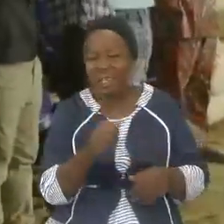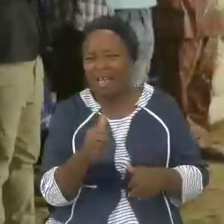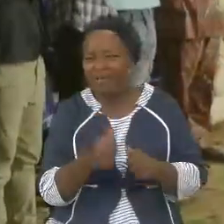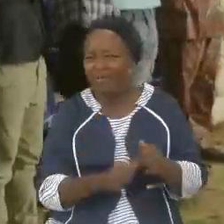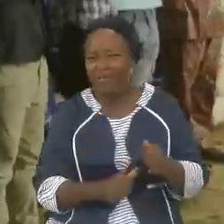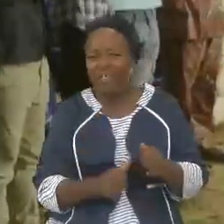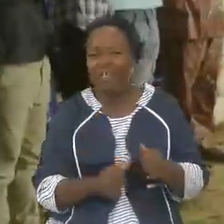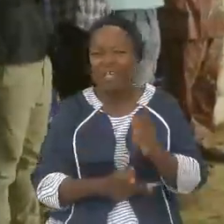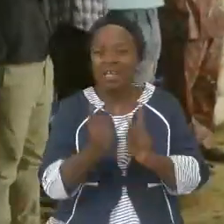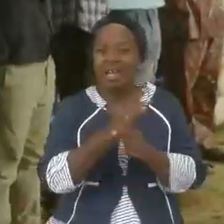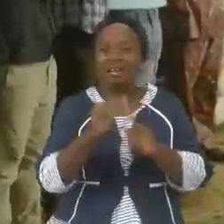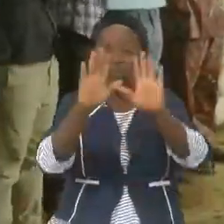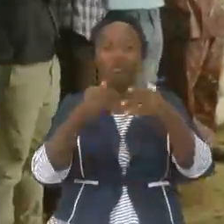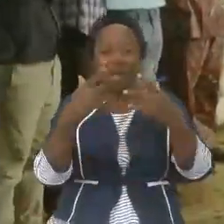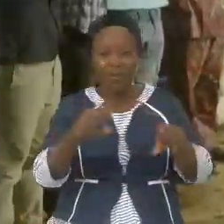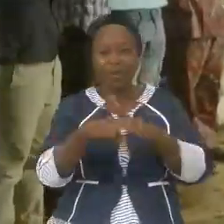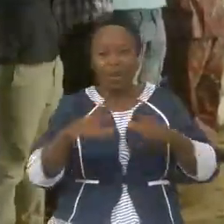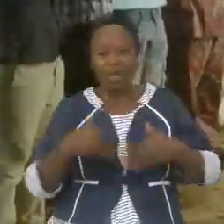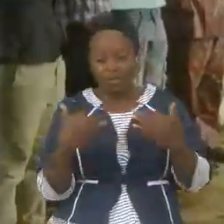will take place in your life today.